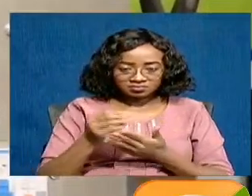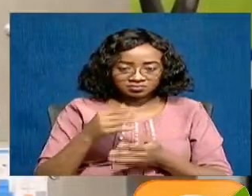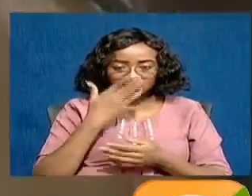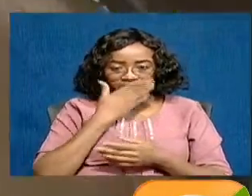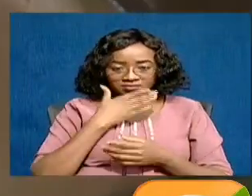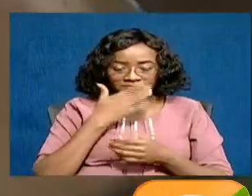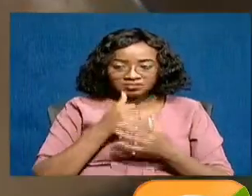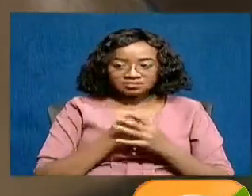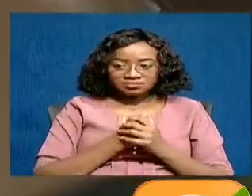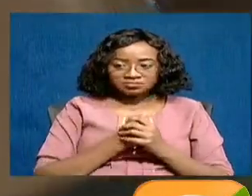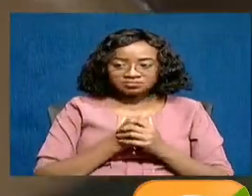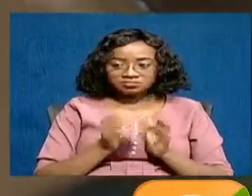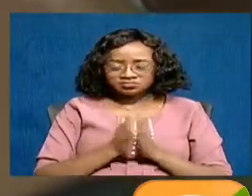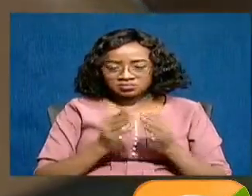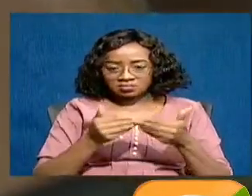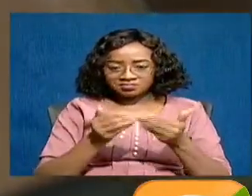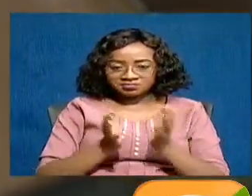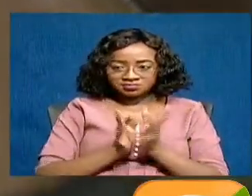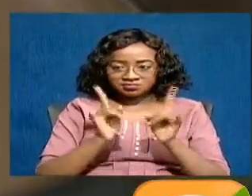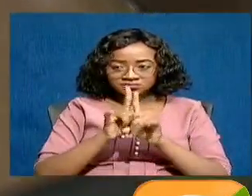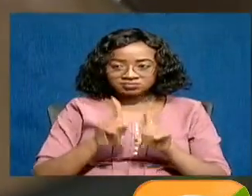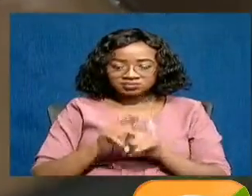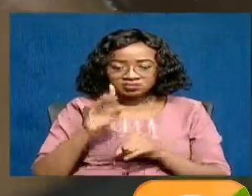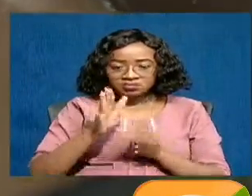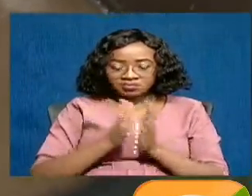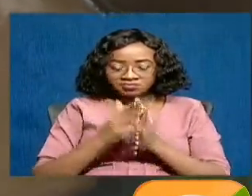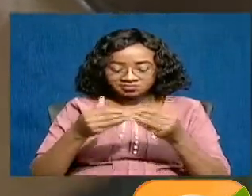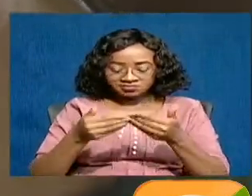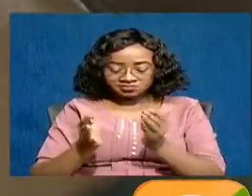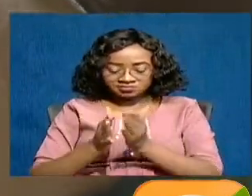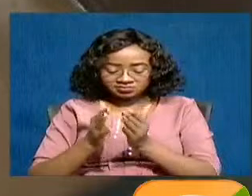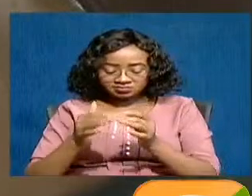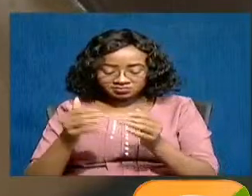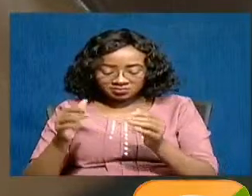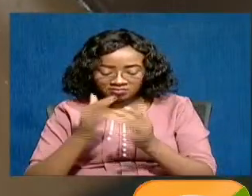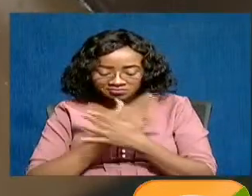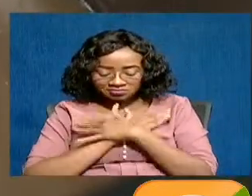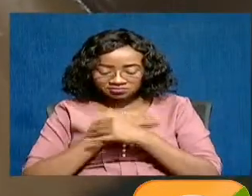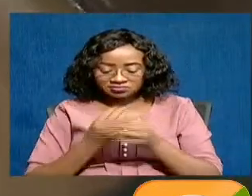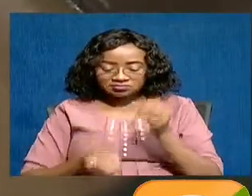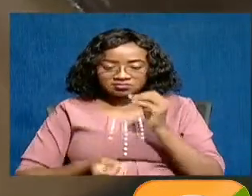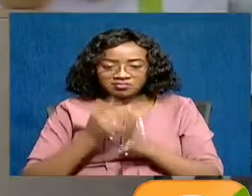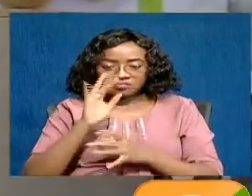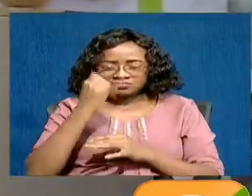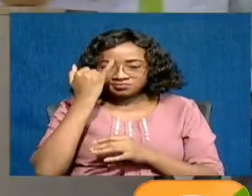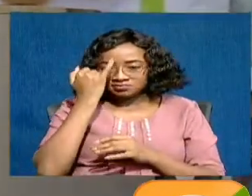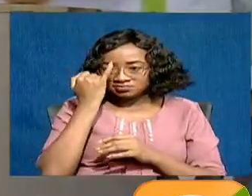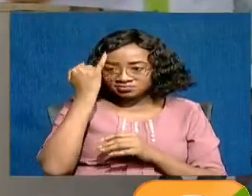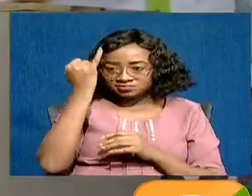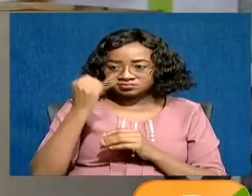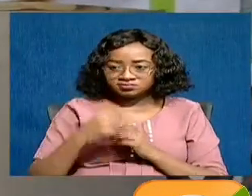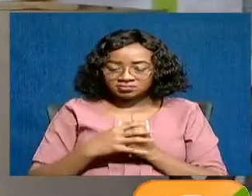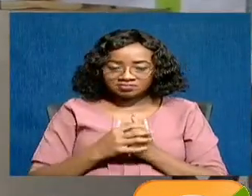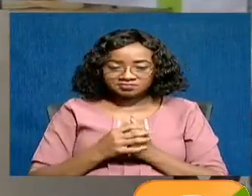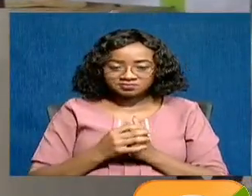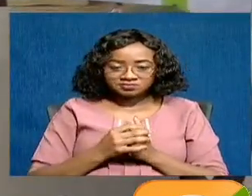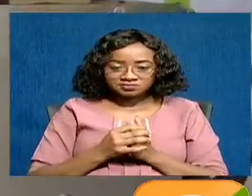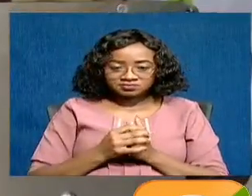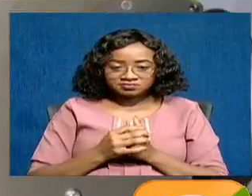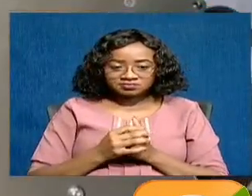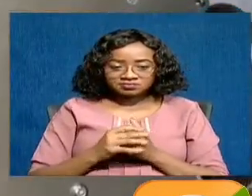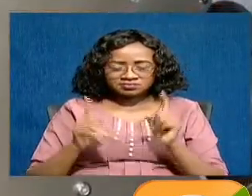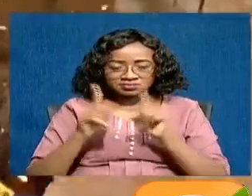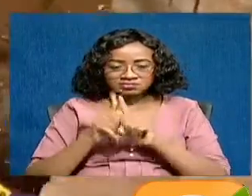family. Together with a friend, he came up with the idea of making their own edible oil. They founded Edible Oil